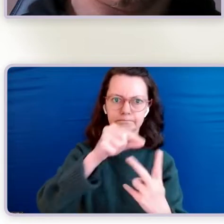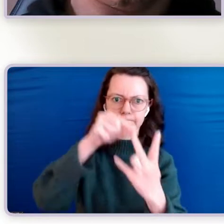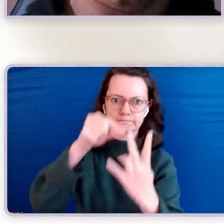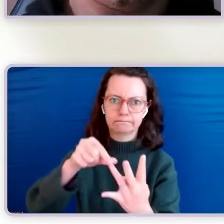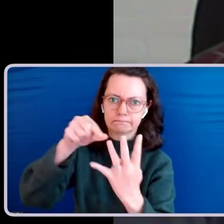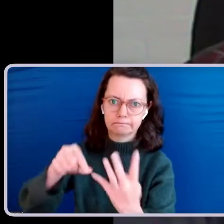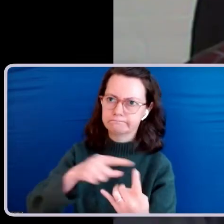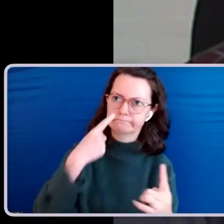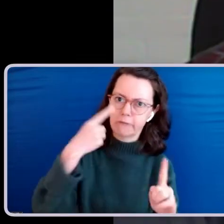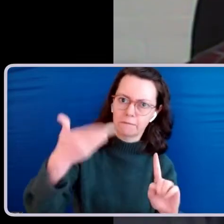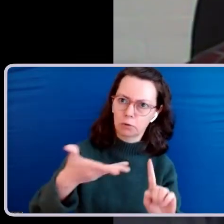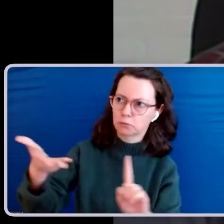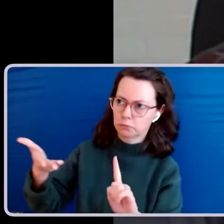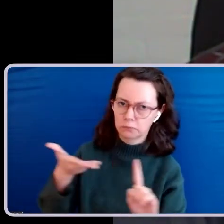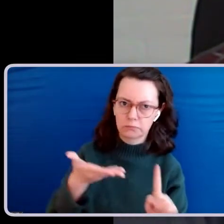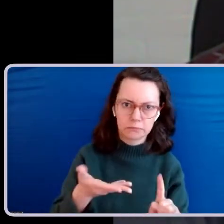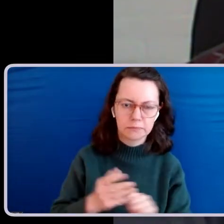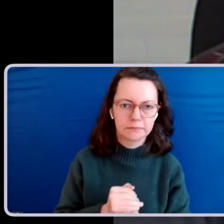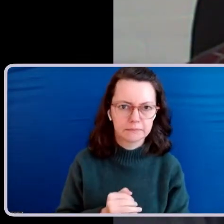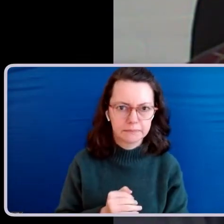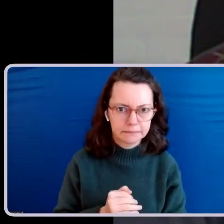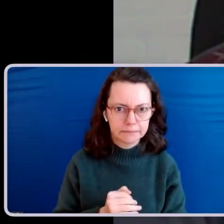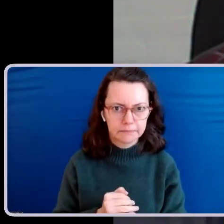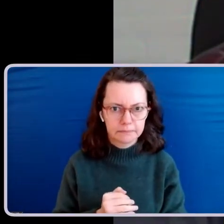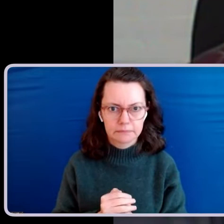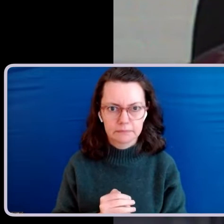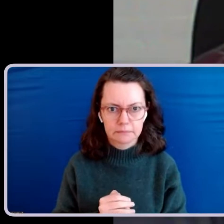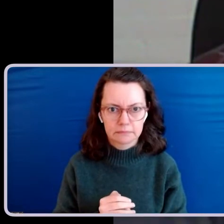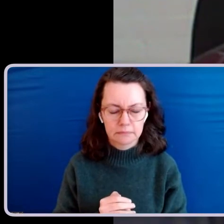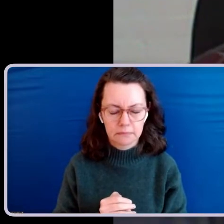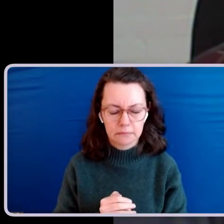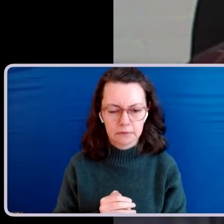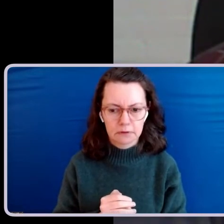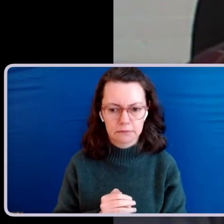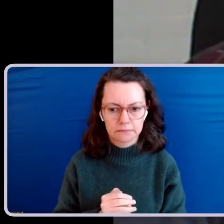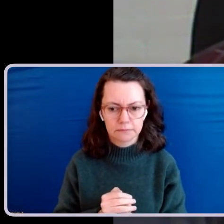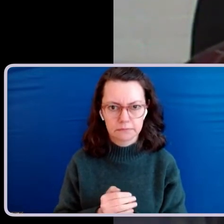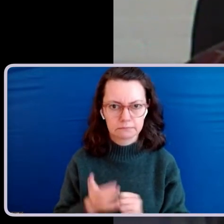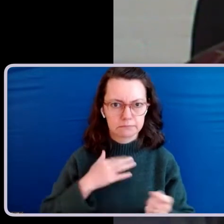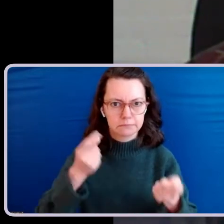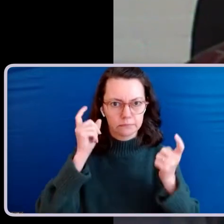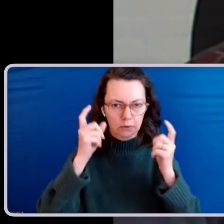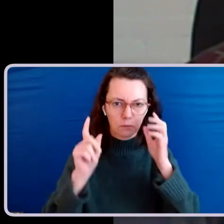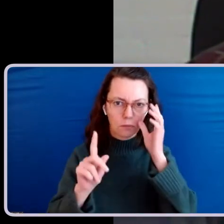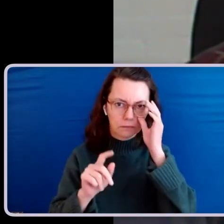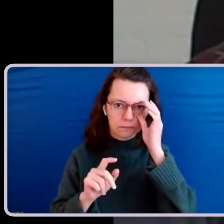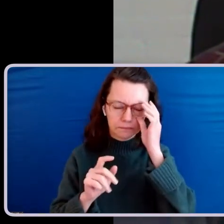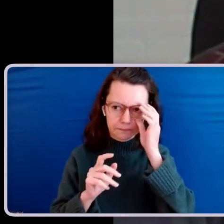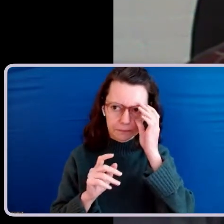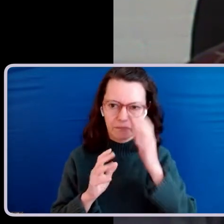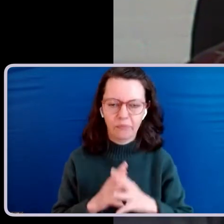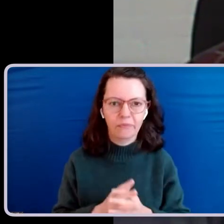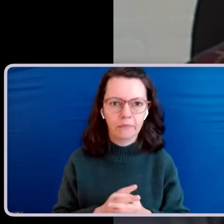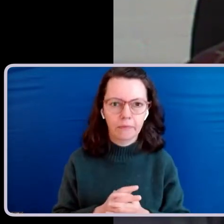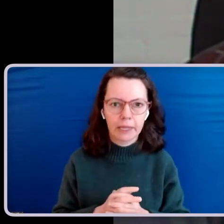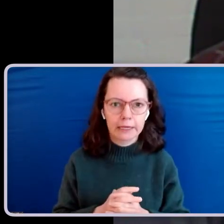these issues? One of the things that I worry about a lot is more and more of the prevention of COVID, as people